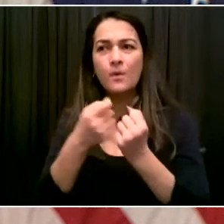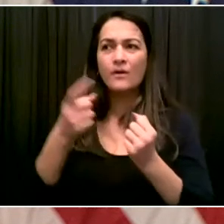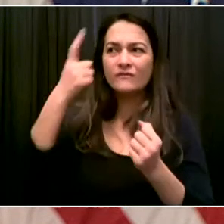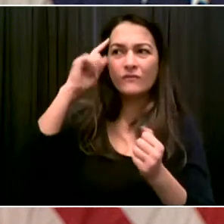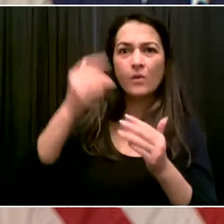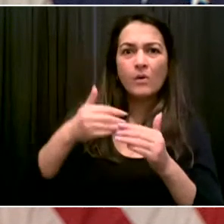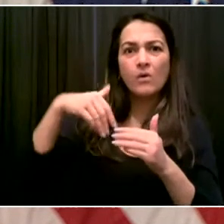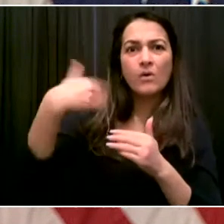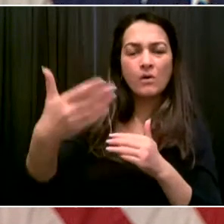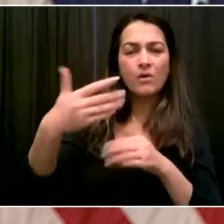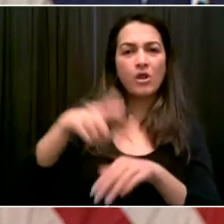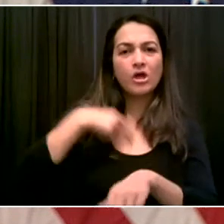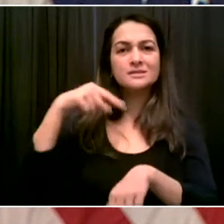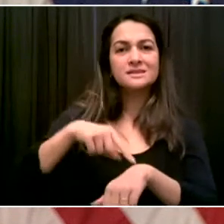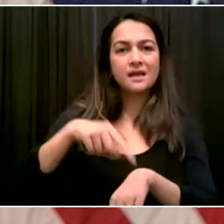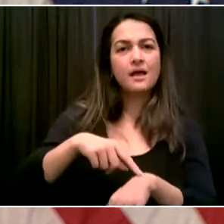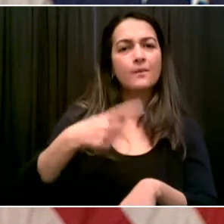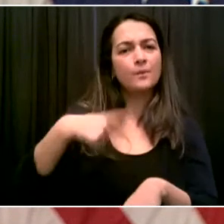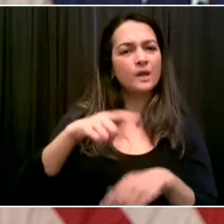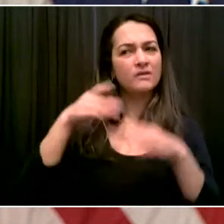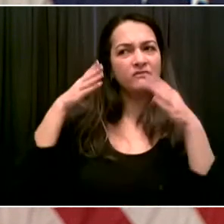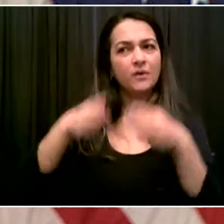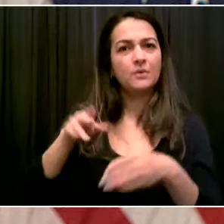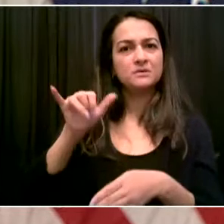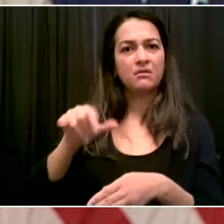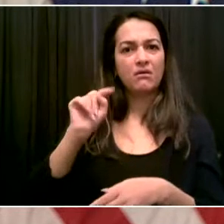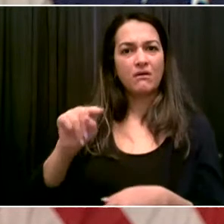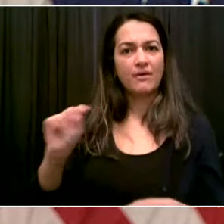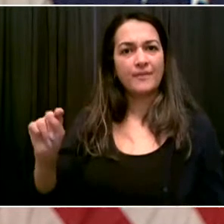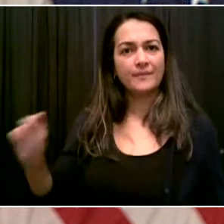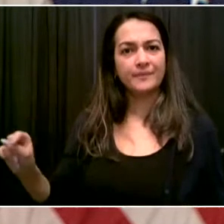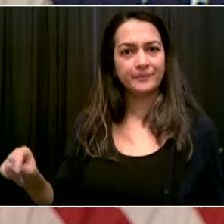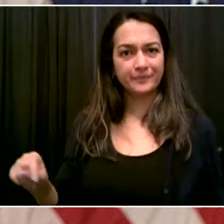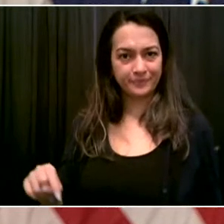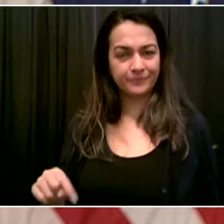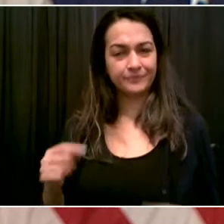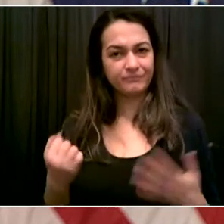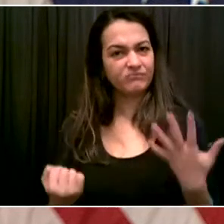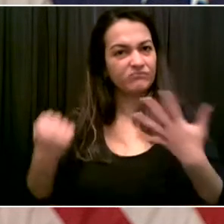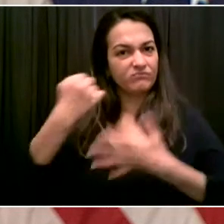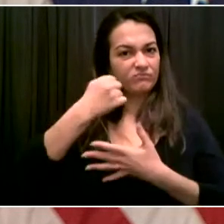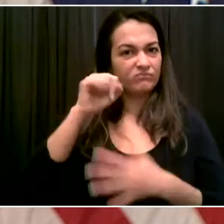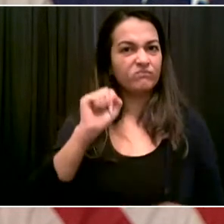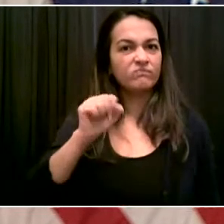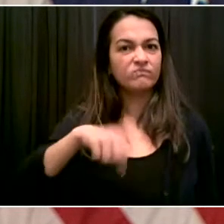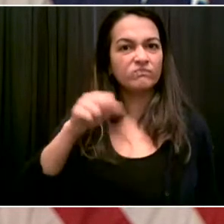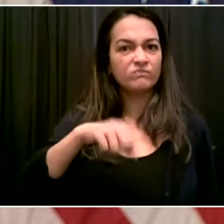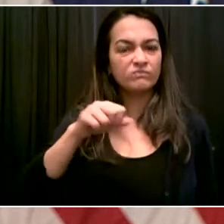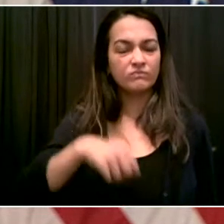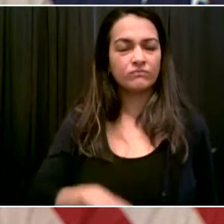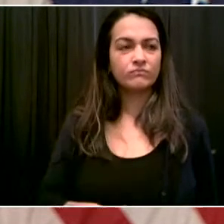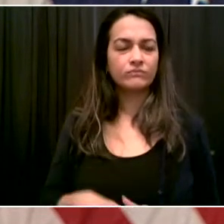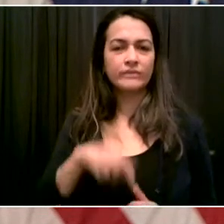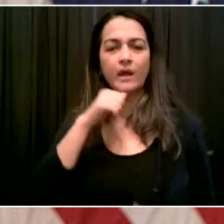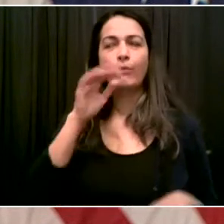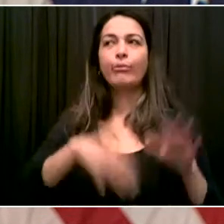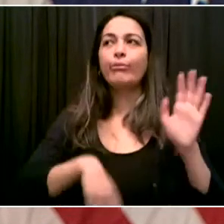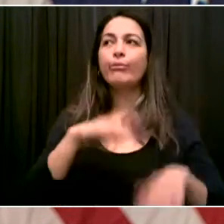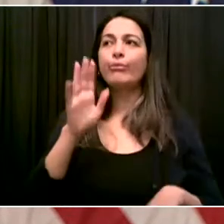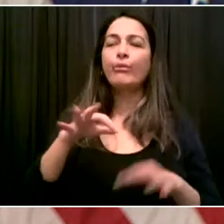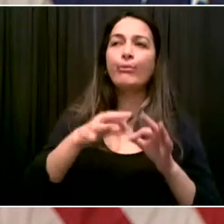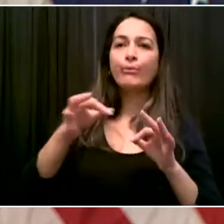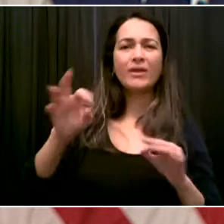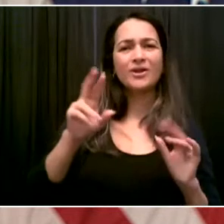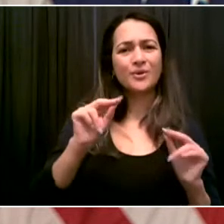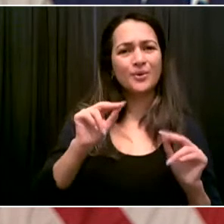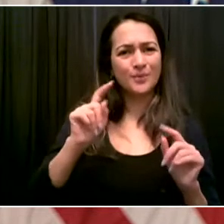20 years. That's the big news, that's the development, and that's something that we're announcing today and thrilled to announce. But the